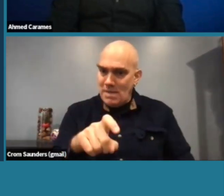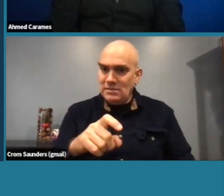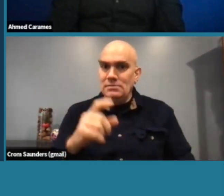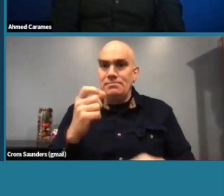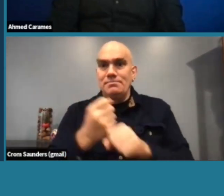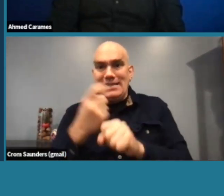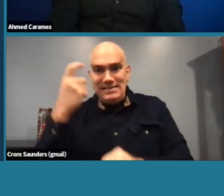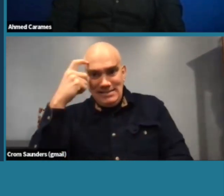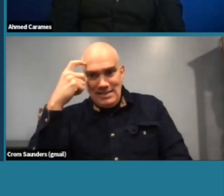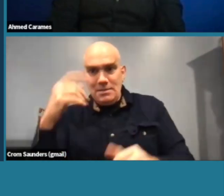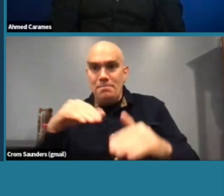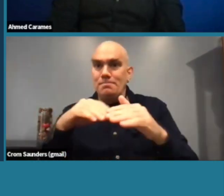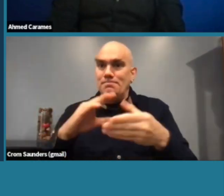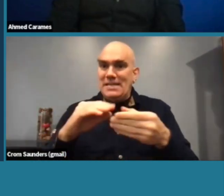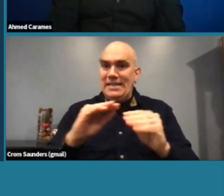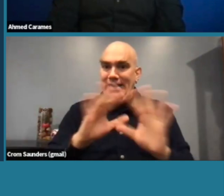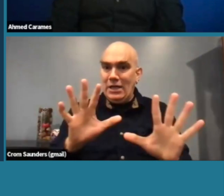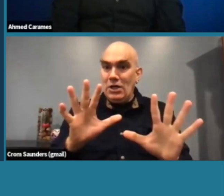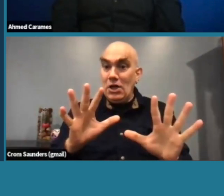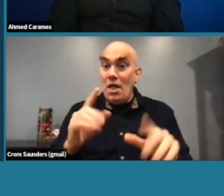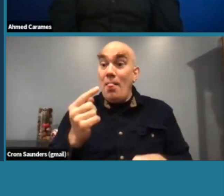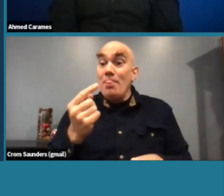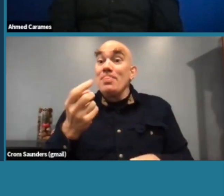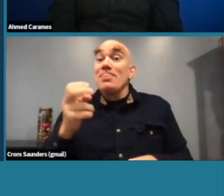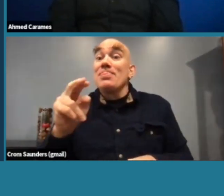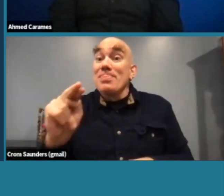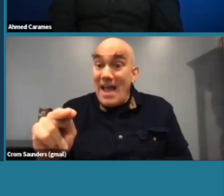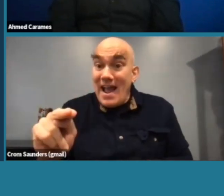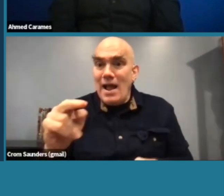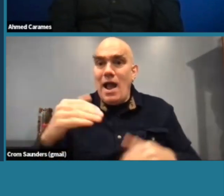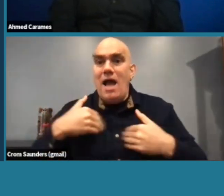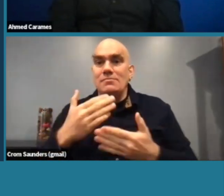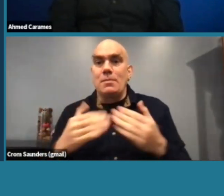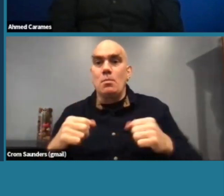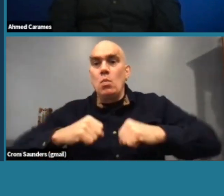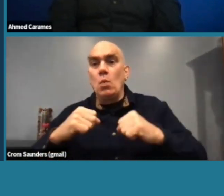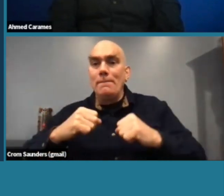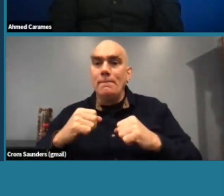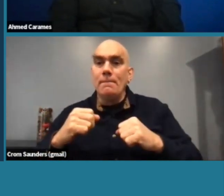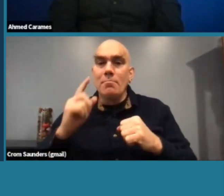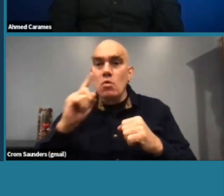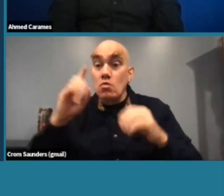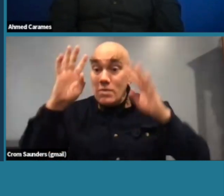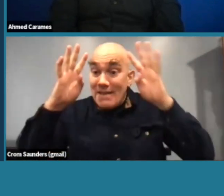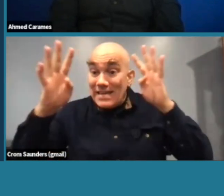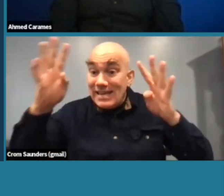And for translation, it needs to make sense and it needs to be in line with the story and its foundation.